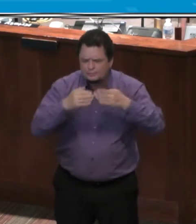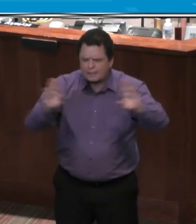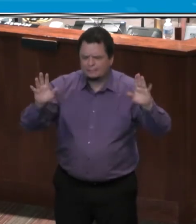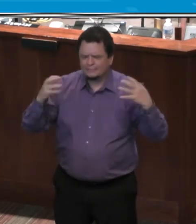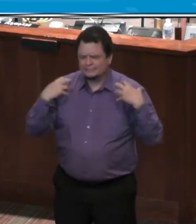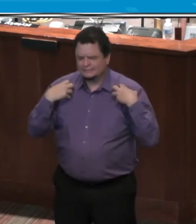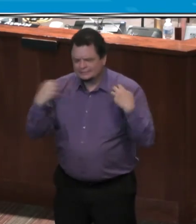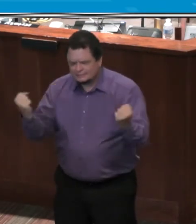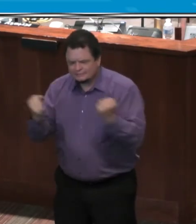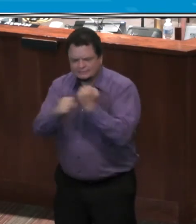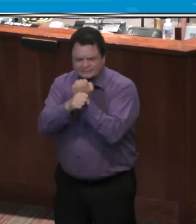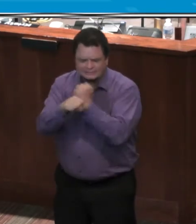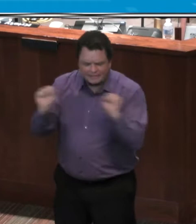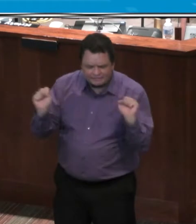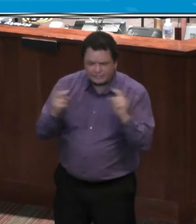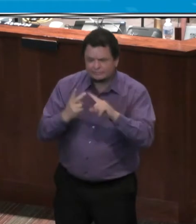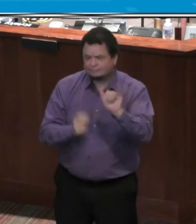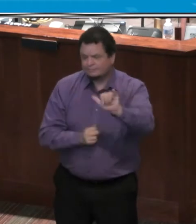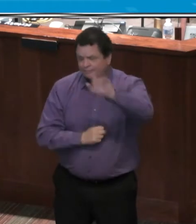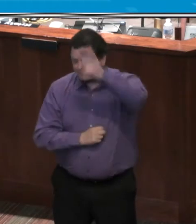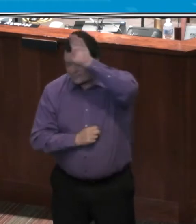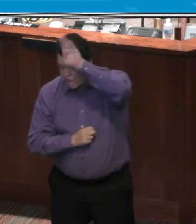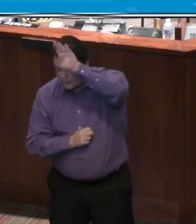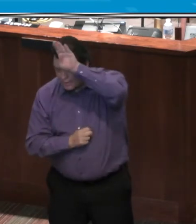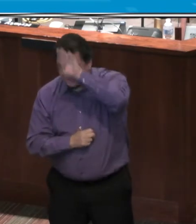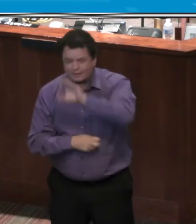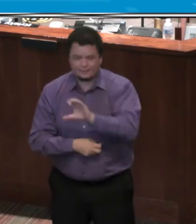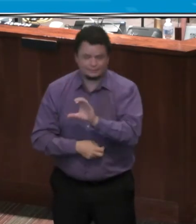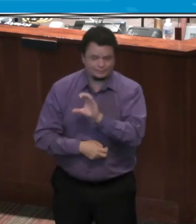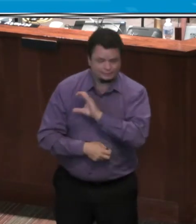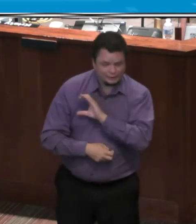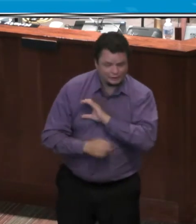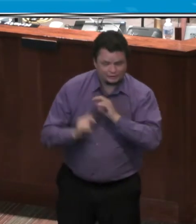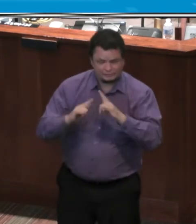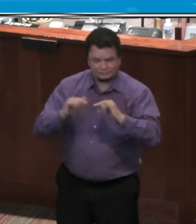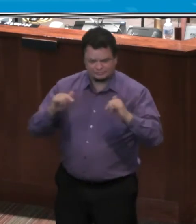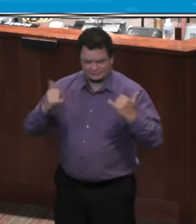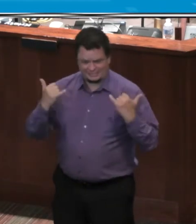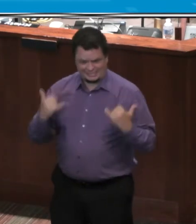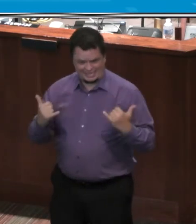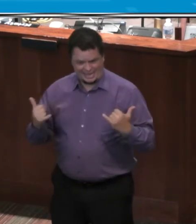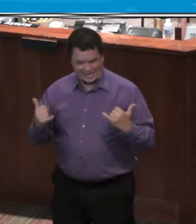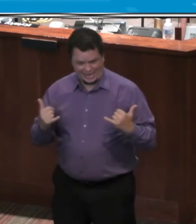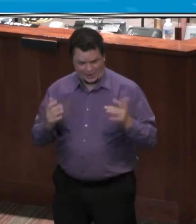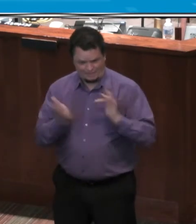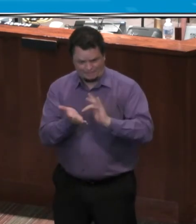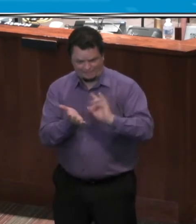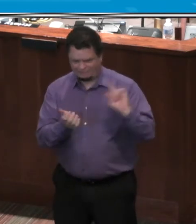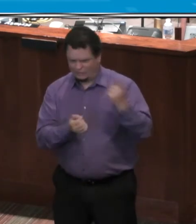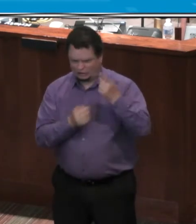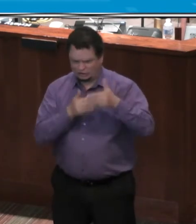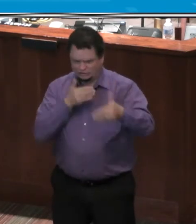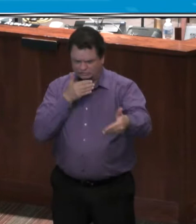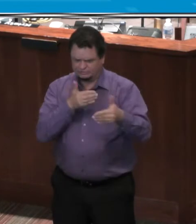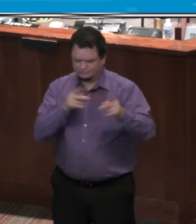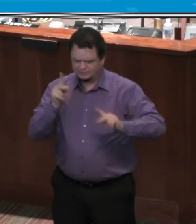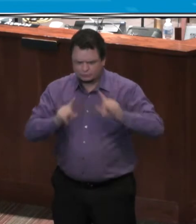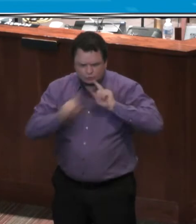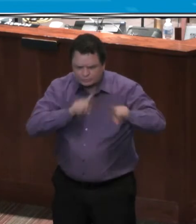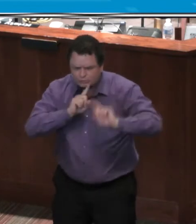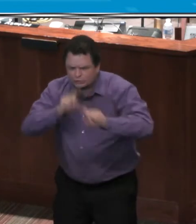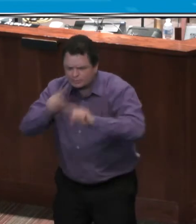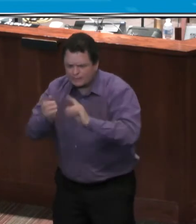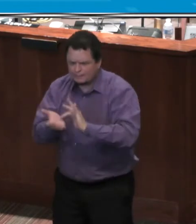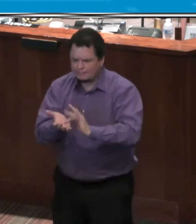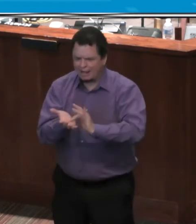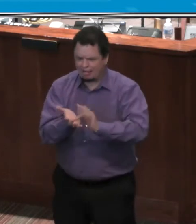and now our first-line medical responders in emergency rooms, those are our partners. So we in